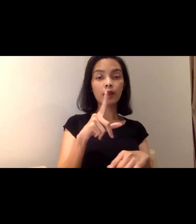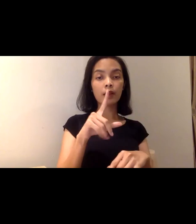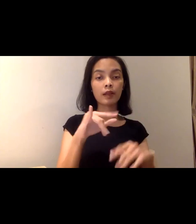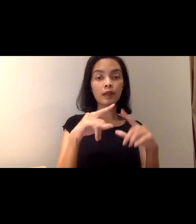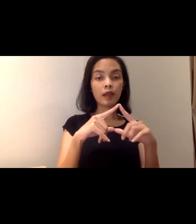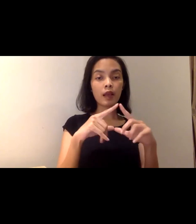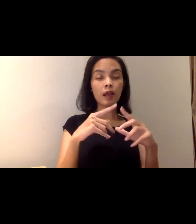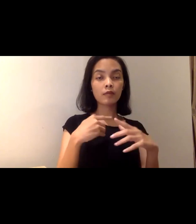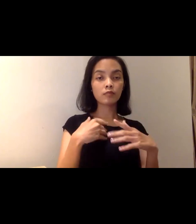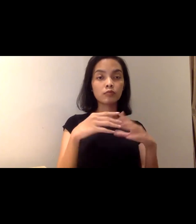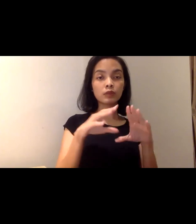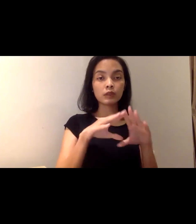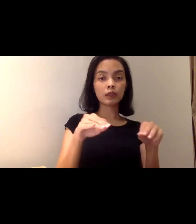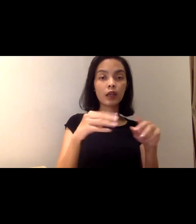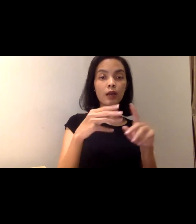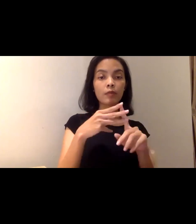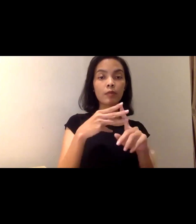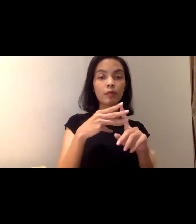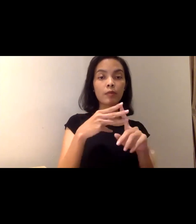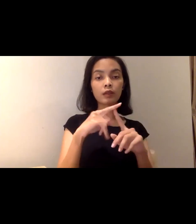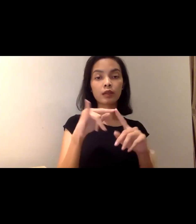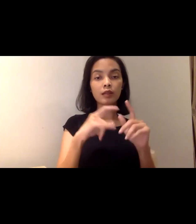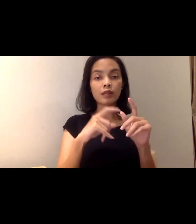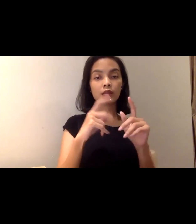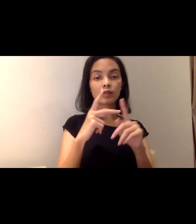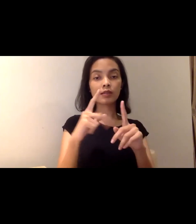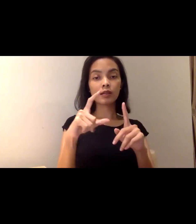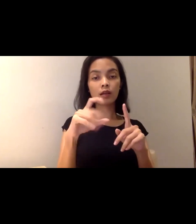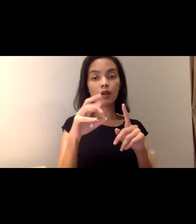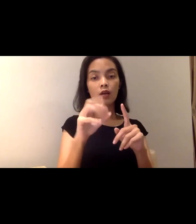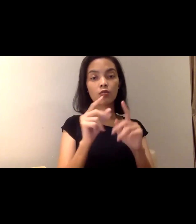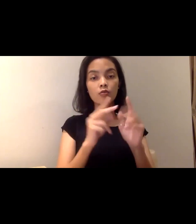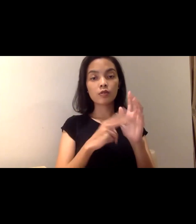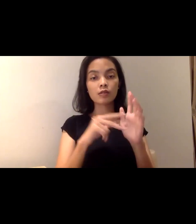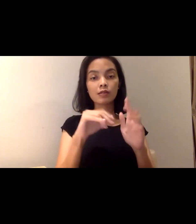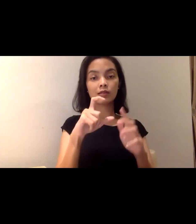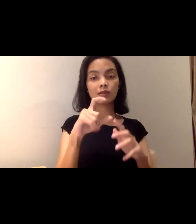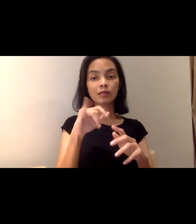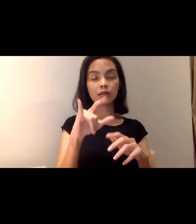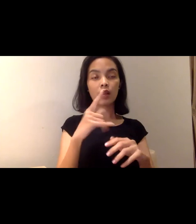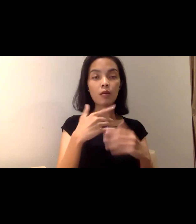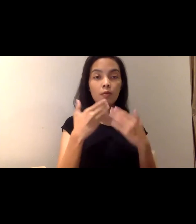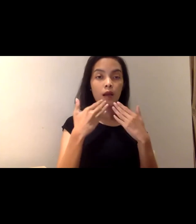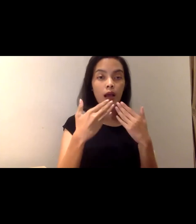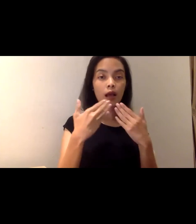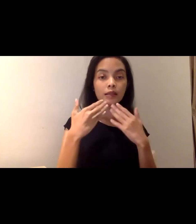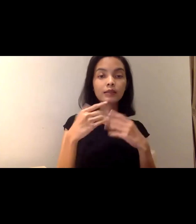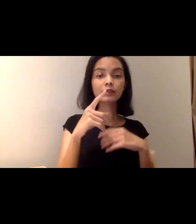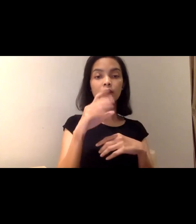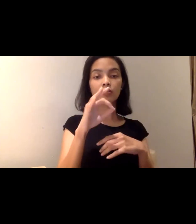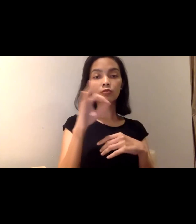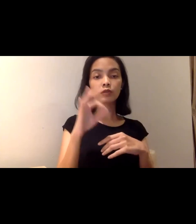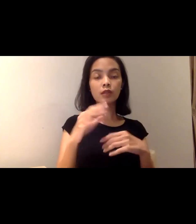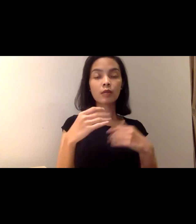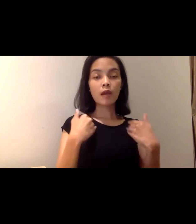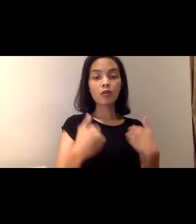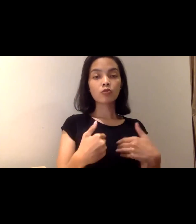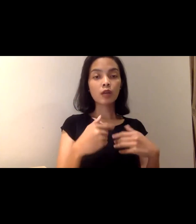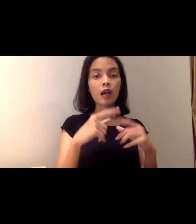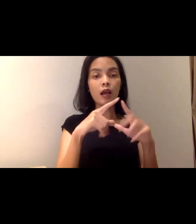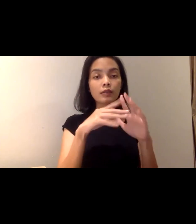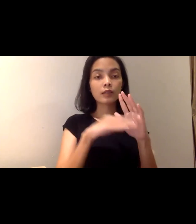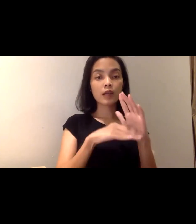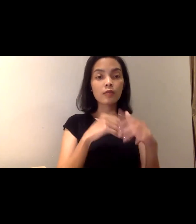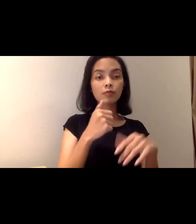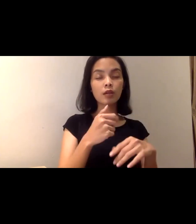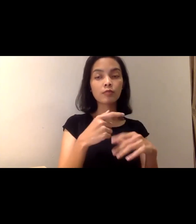to 100% Manusia for facilitating this event. A little bit about British Council. We are an international organization from